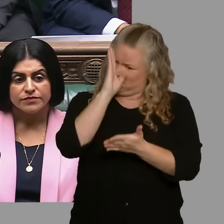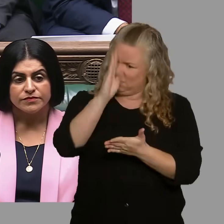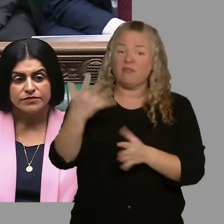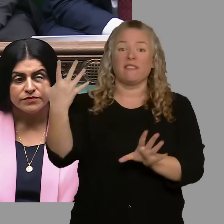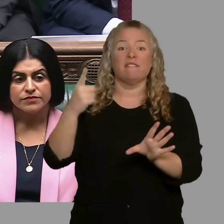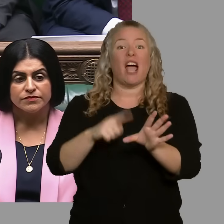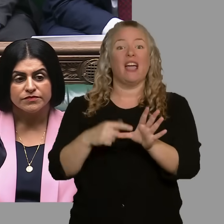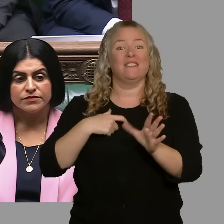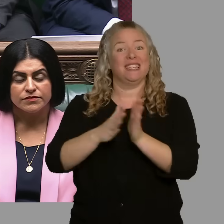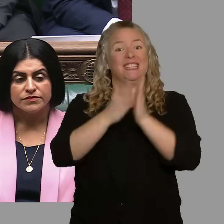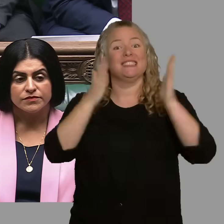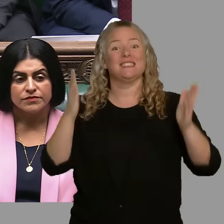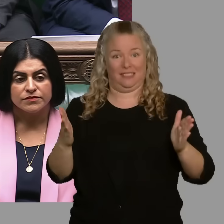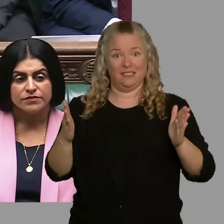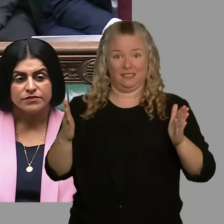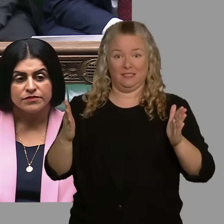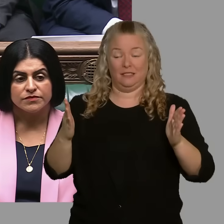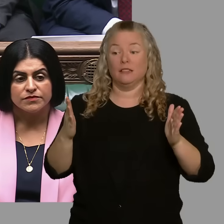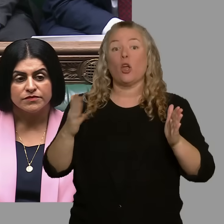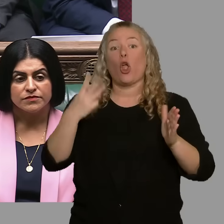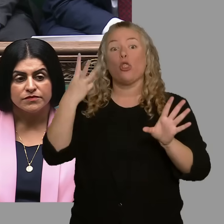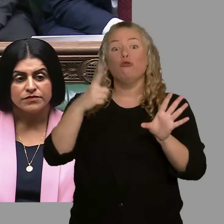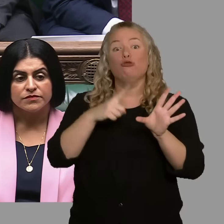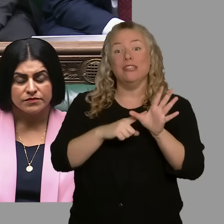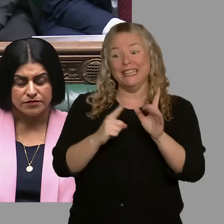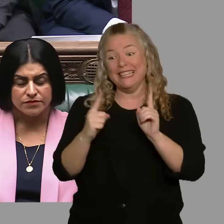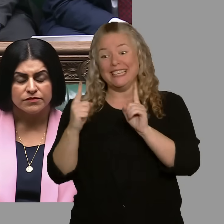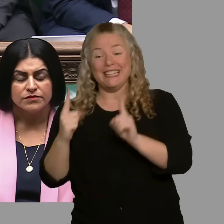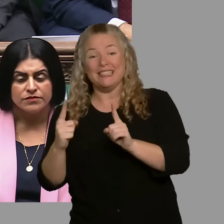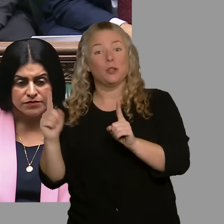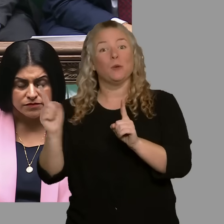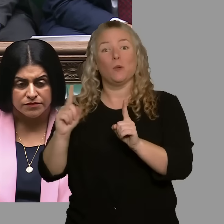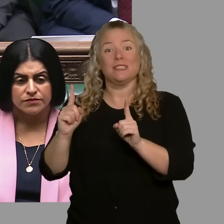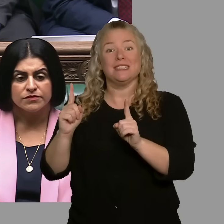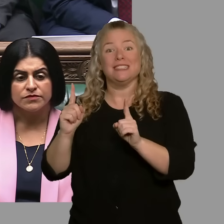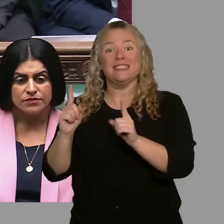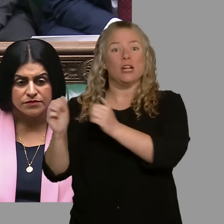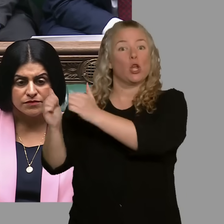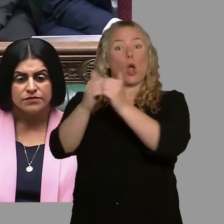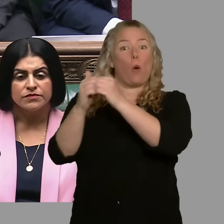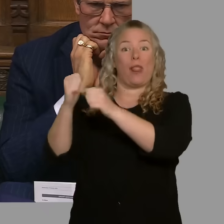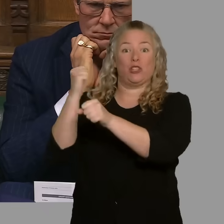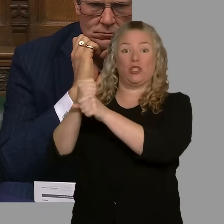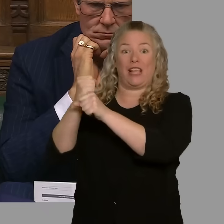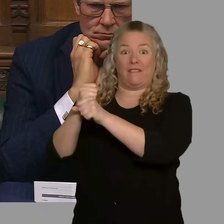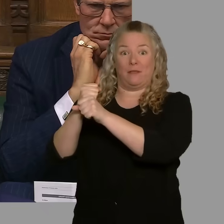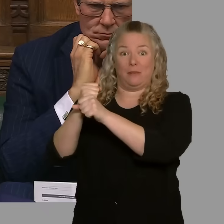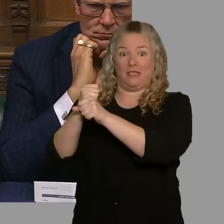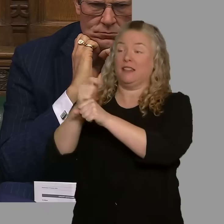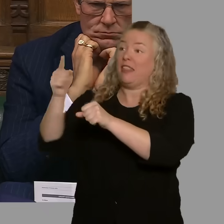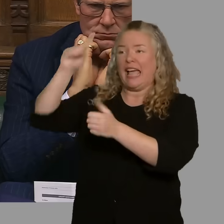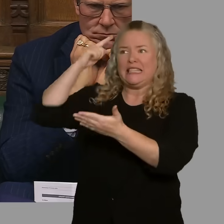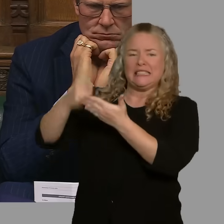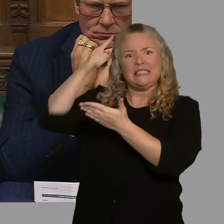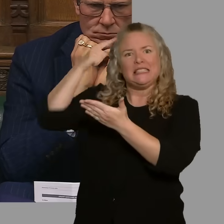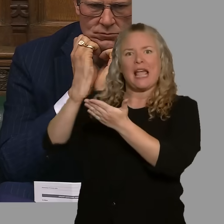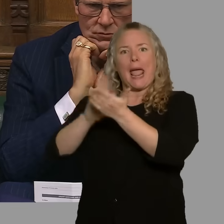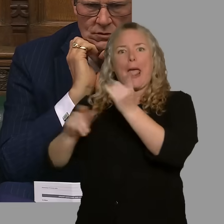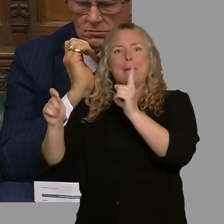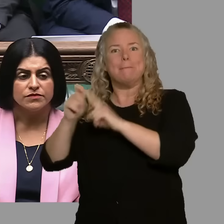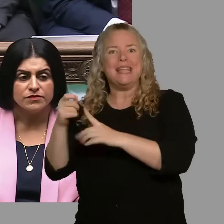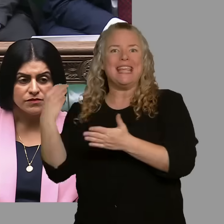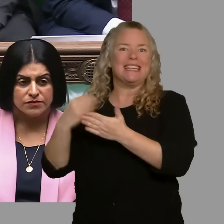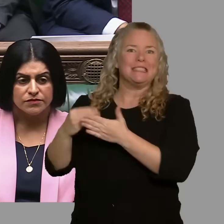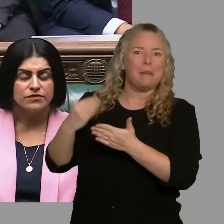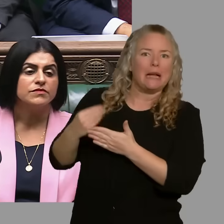once was I subjected to political pressure of any sort from anyone. That is the tradition in this country.